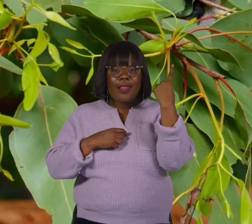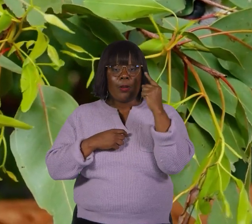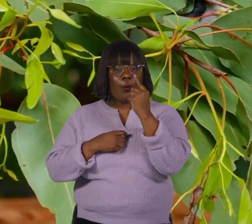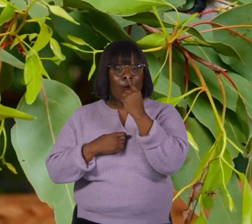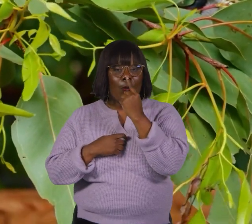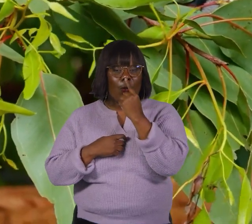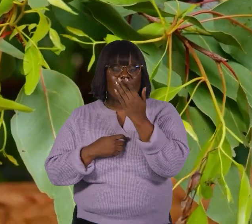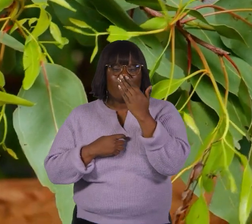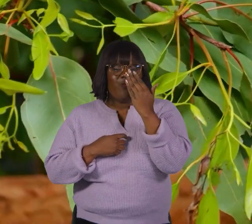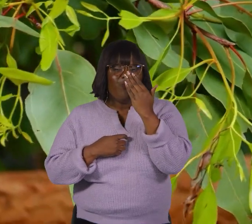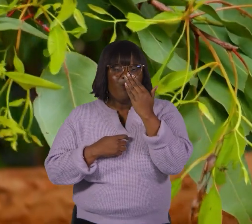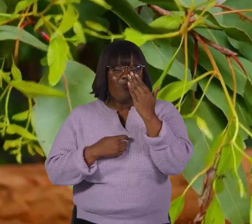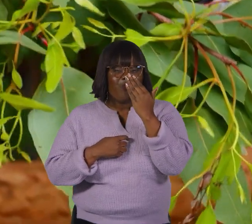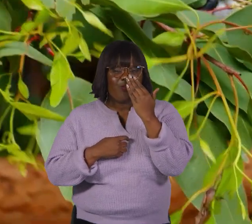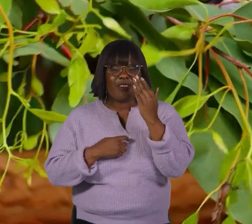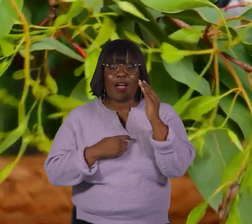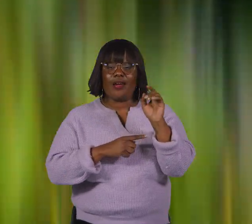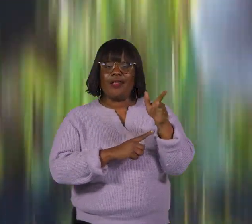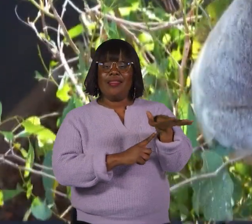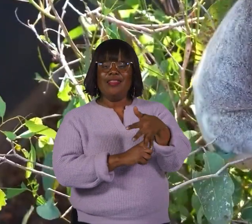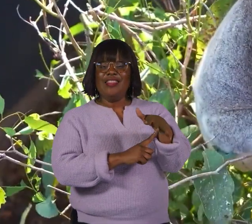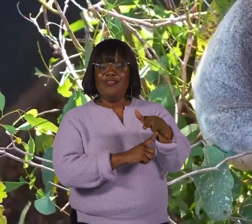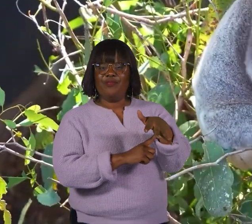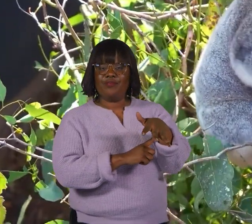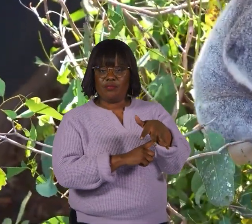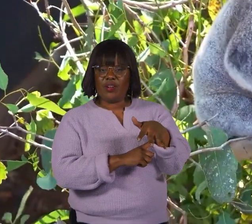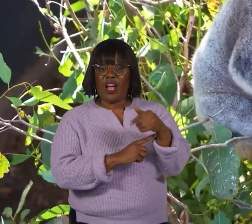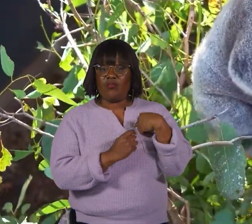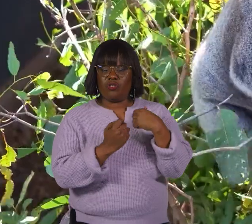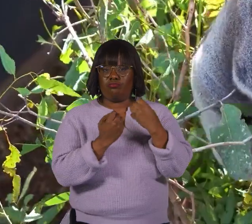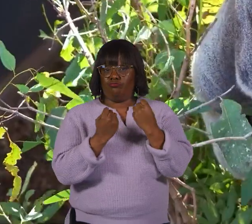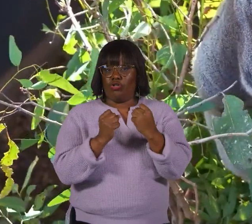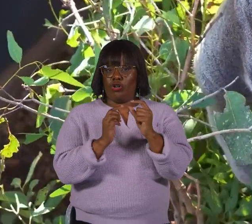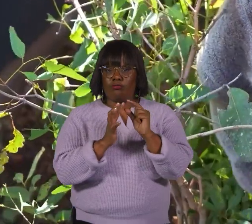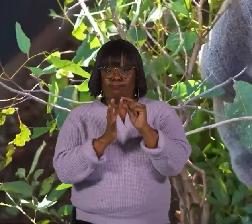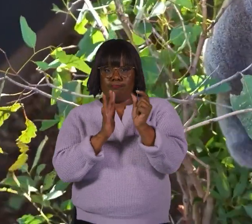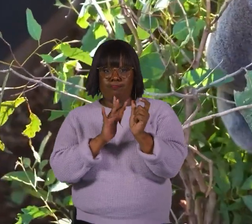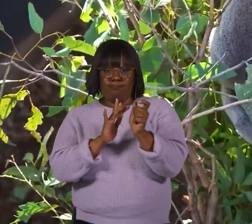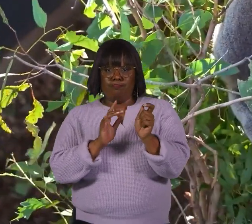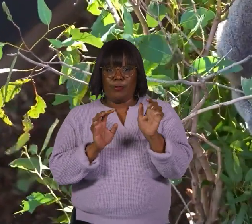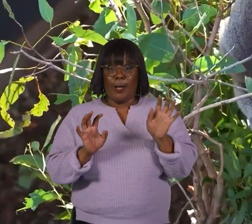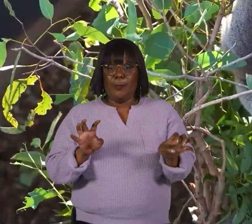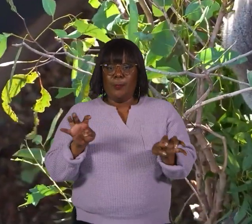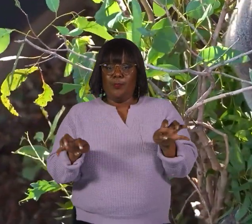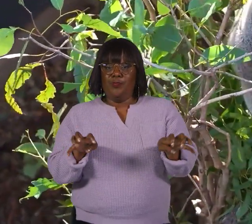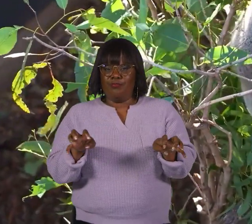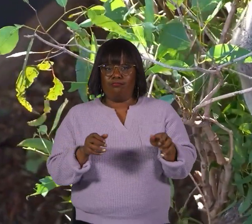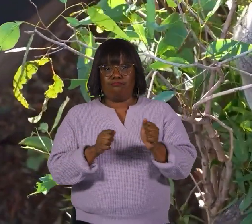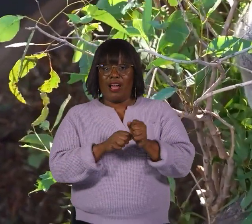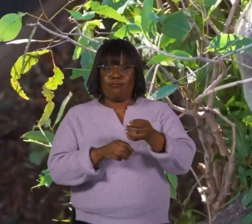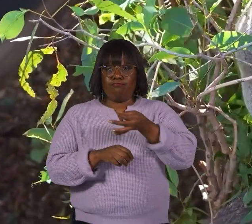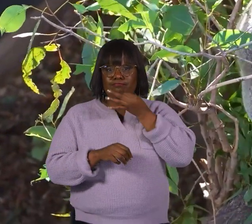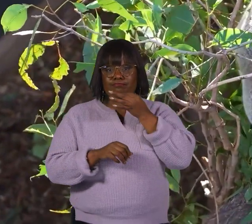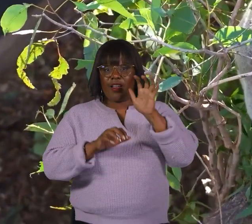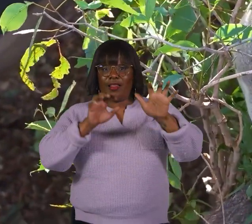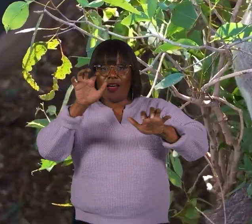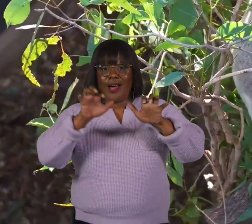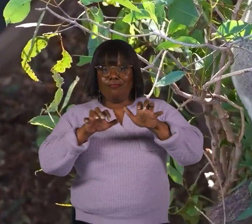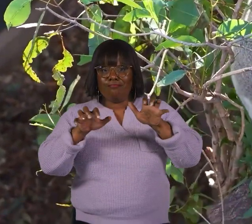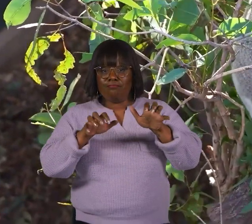food, eucalyptus leaves. Their sharp claws and padded feet make them excellent climbers, too,